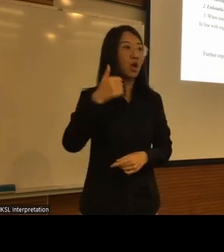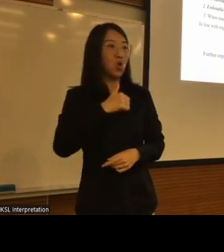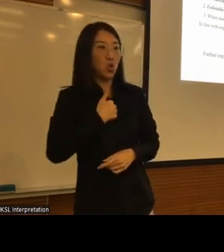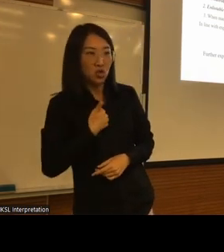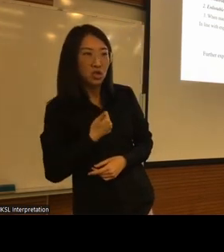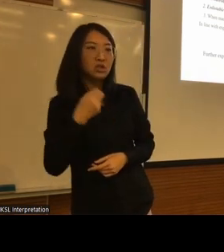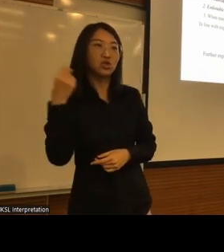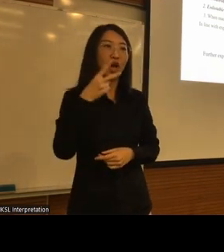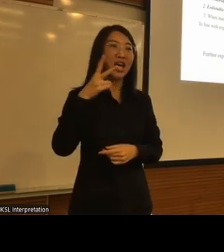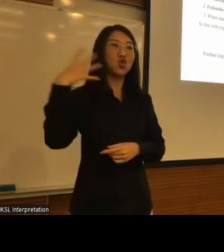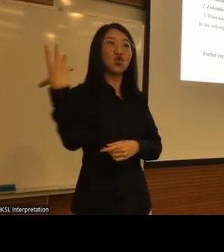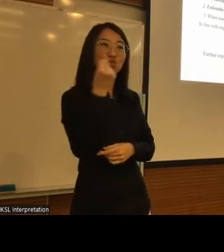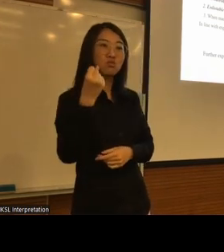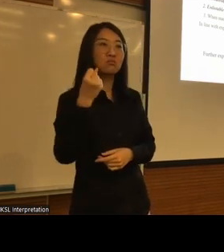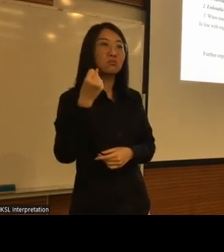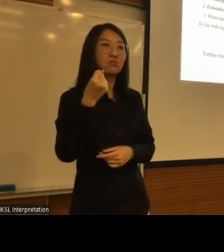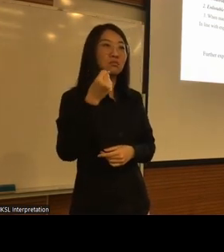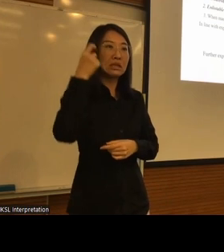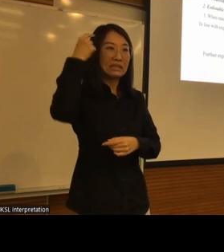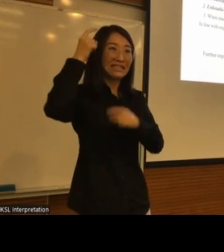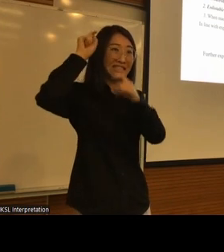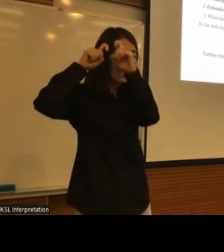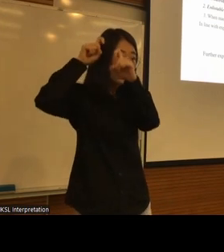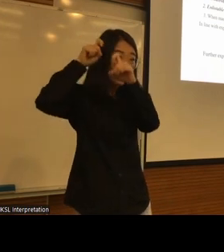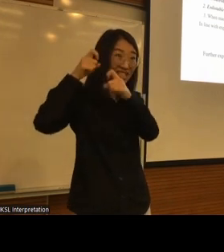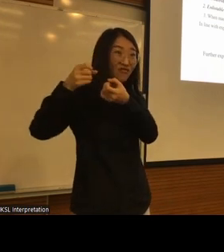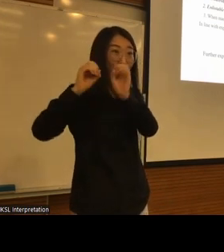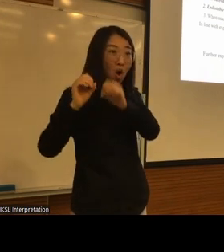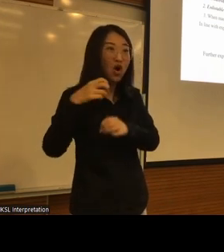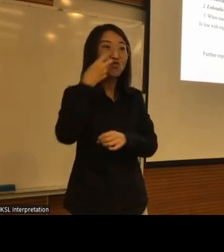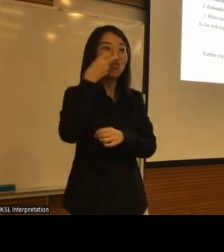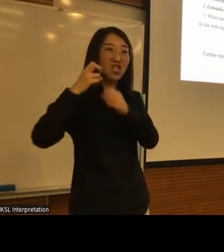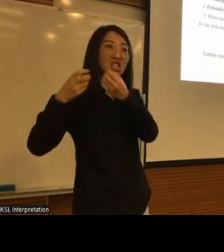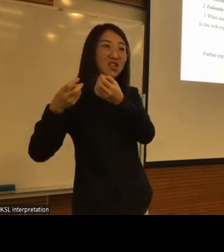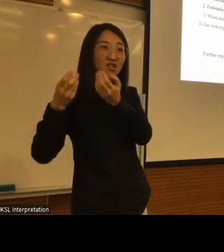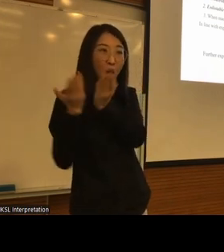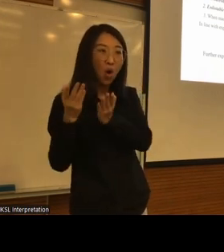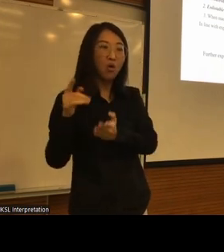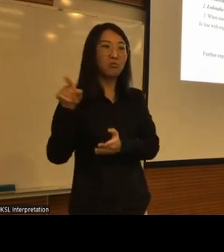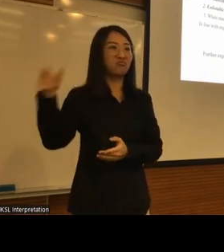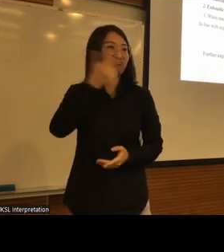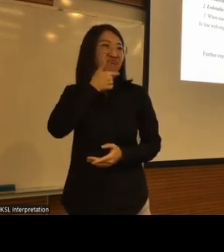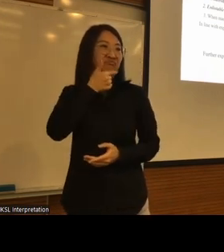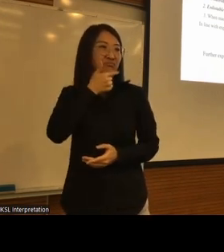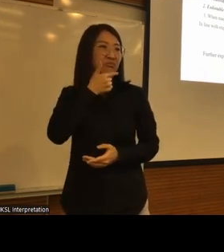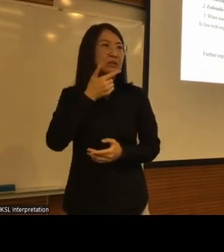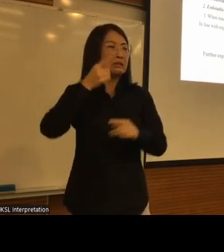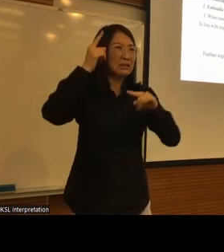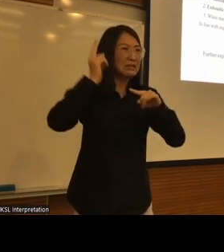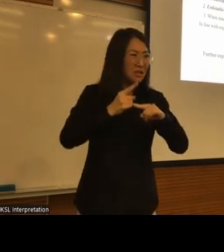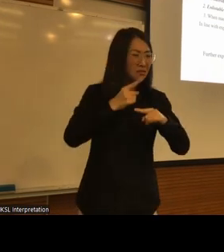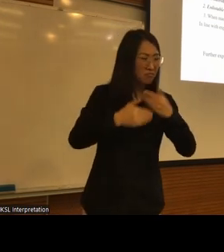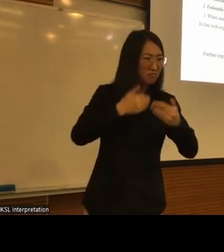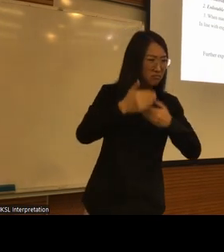program rejected completely cognitive psychology and linguistics. But when you look at things more in depth,